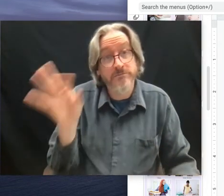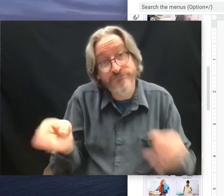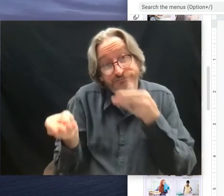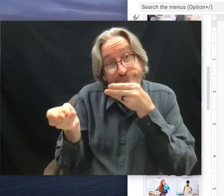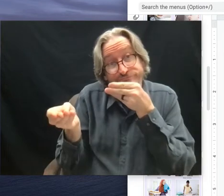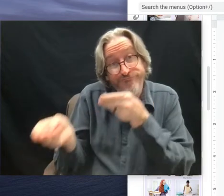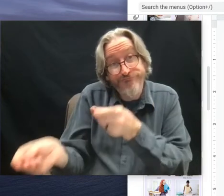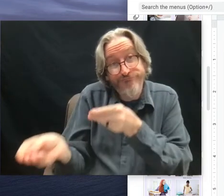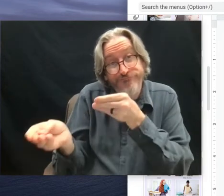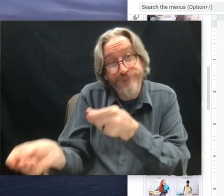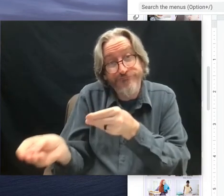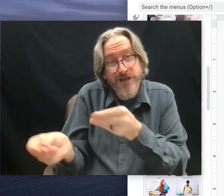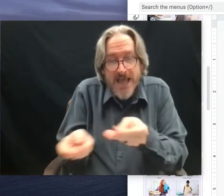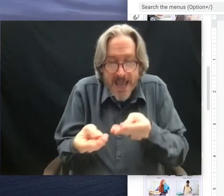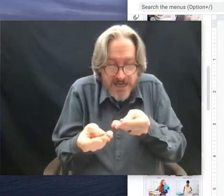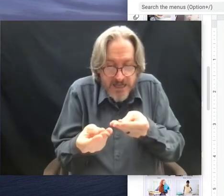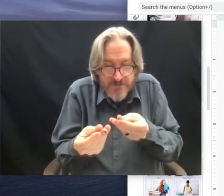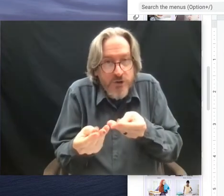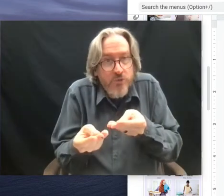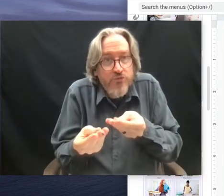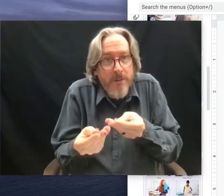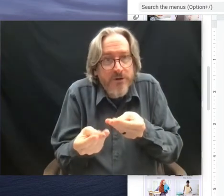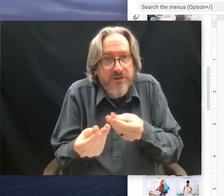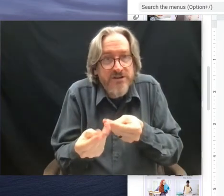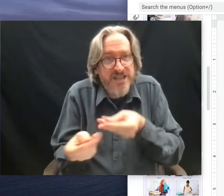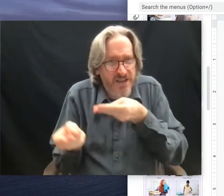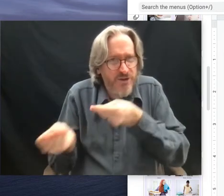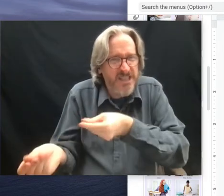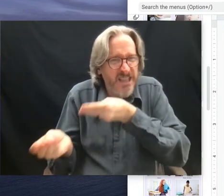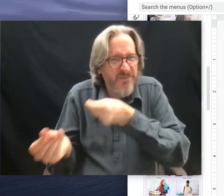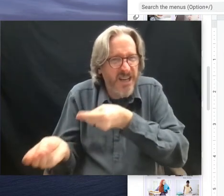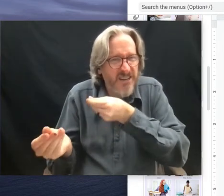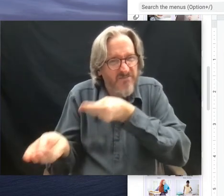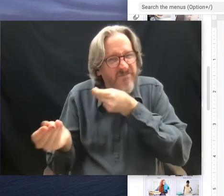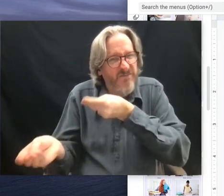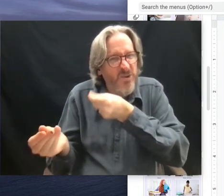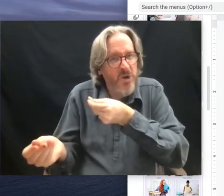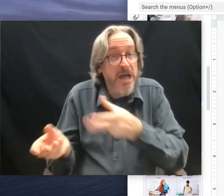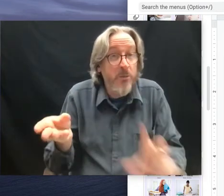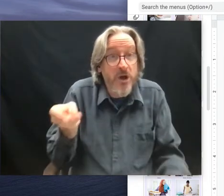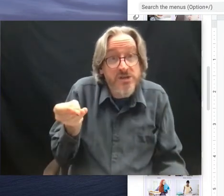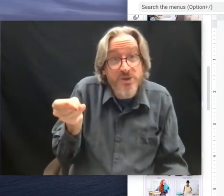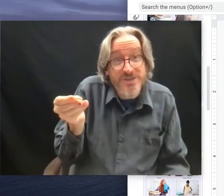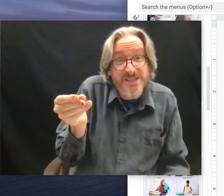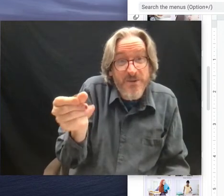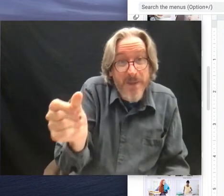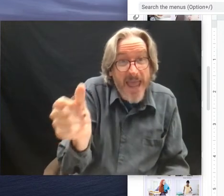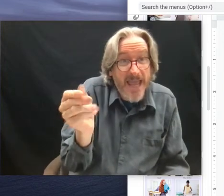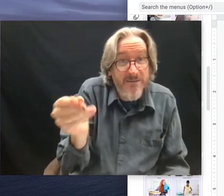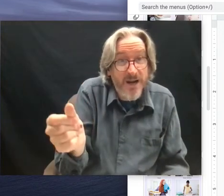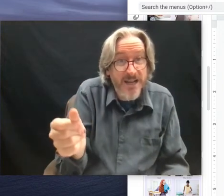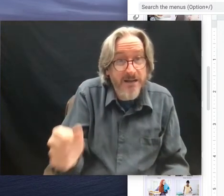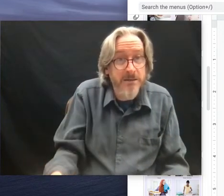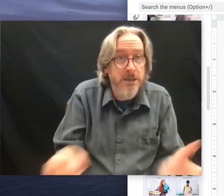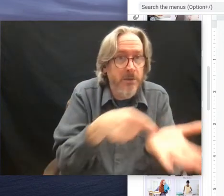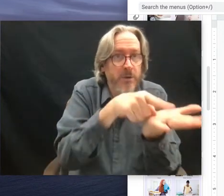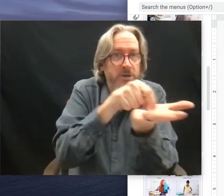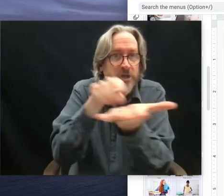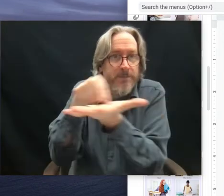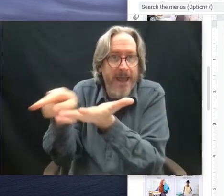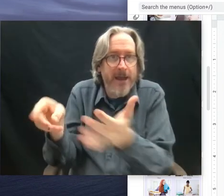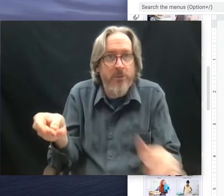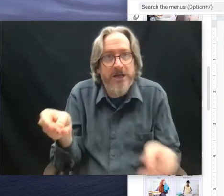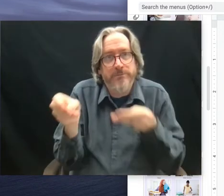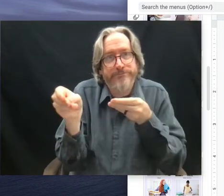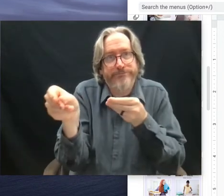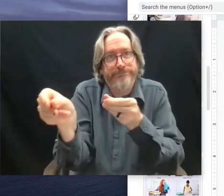Cat. And if you rub your fingers together, it's a little bit food. We also use this for paying money. We